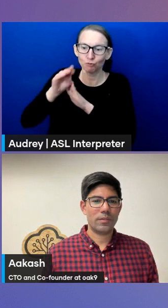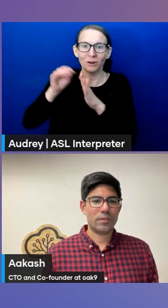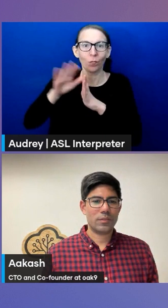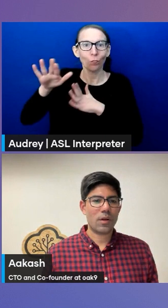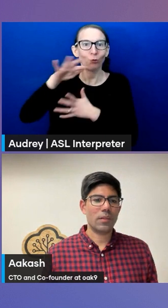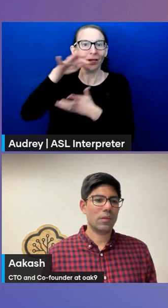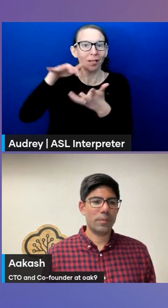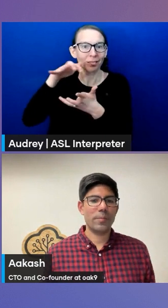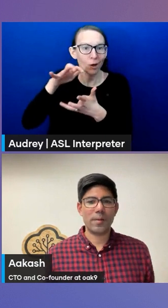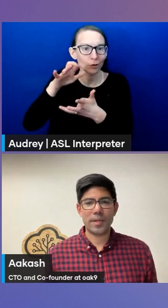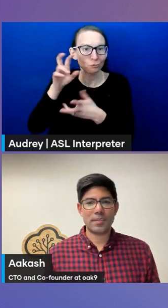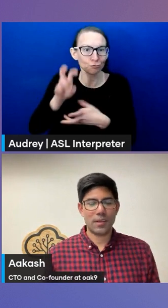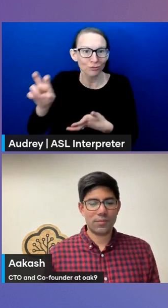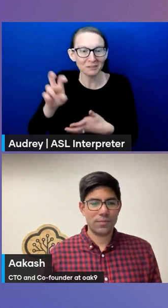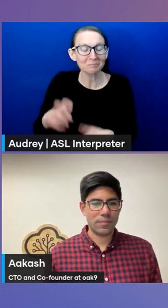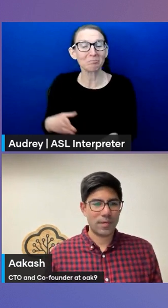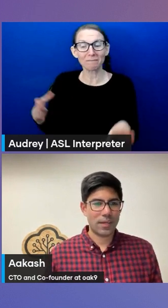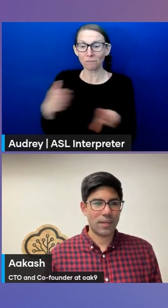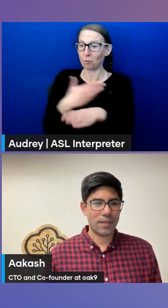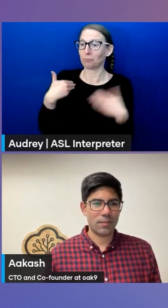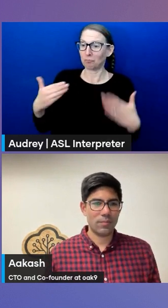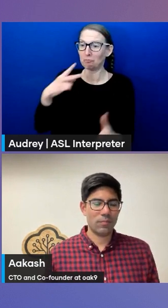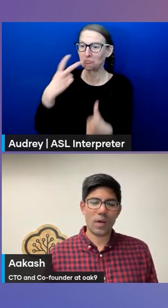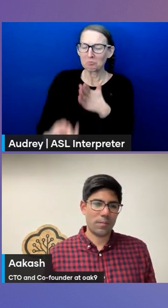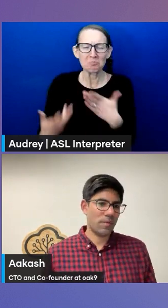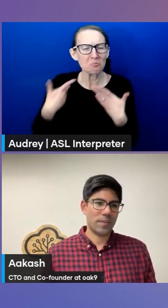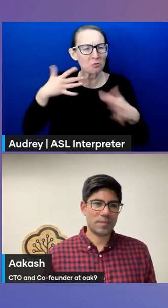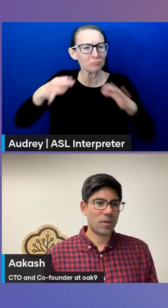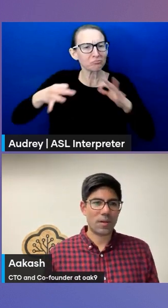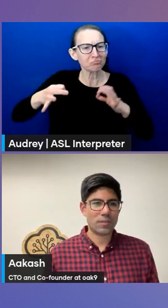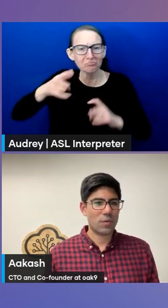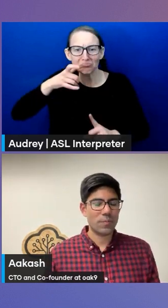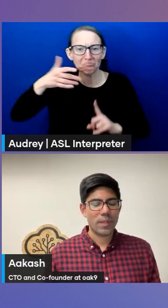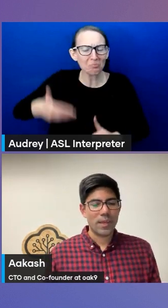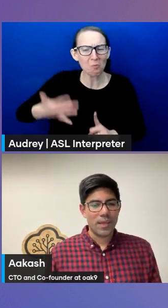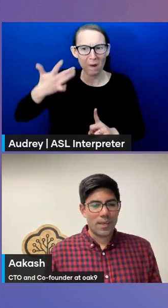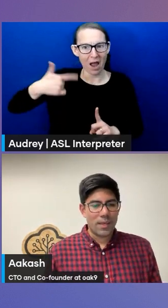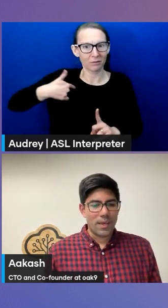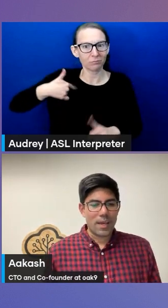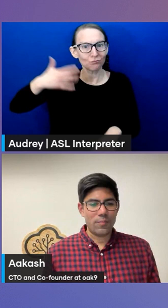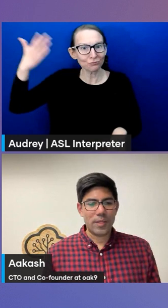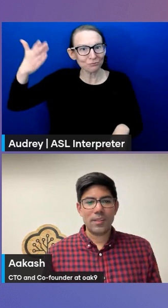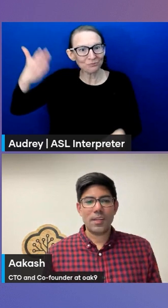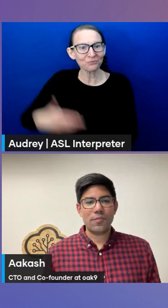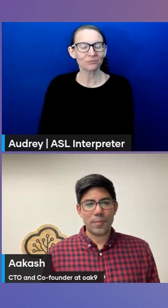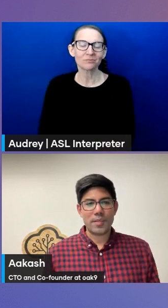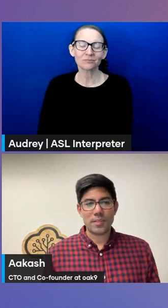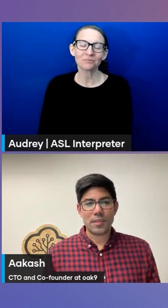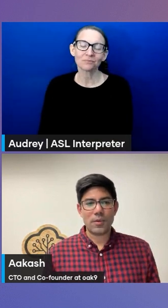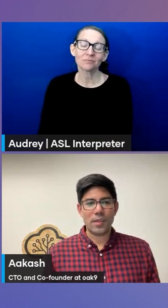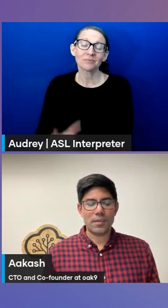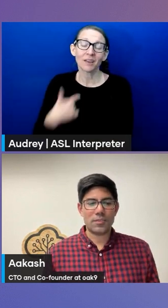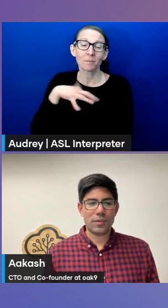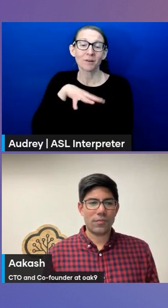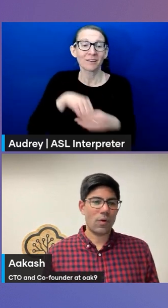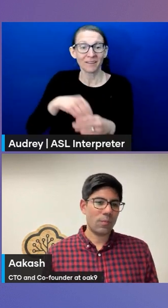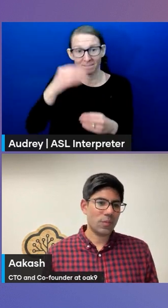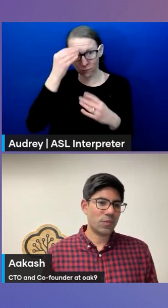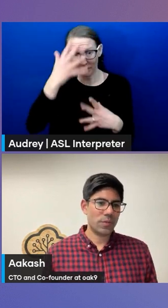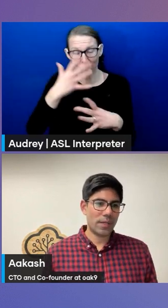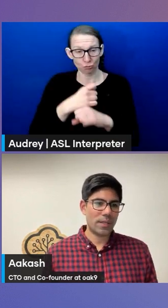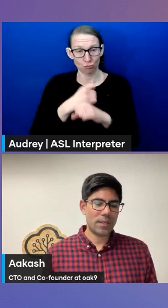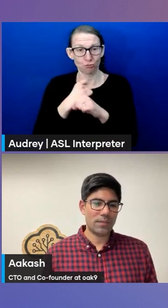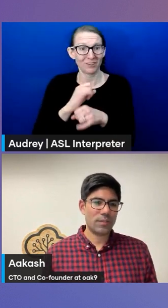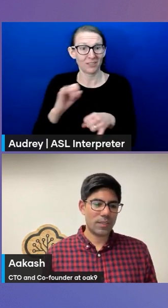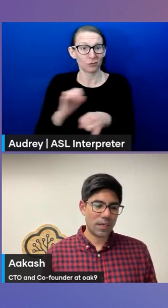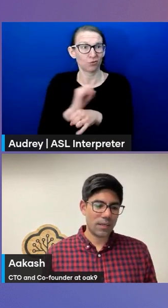let me talk a little bit about myself and why I'm giving this talk. So I've been in the information security industry for almost